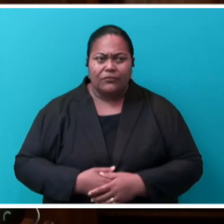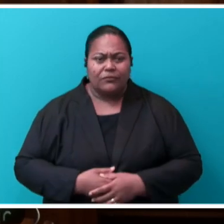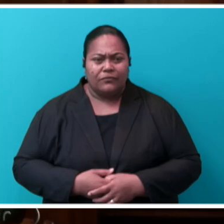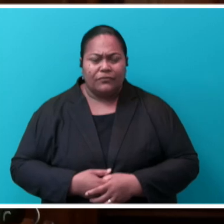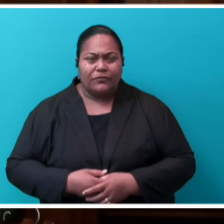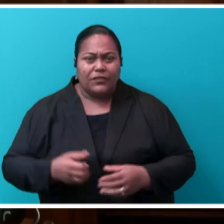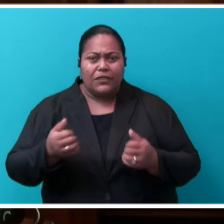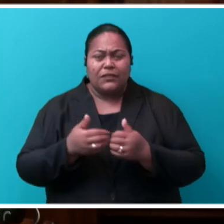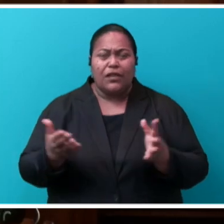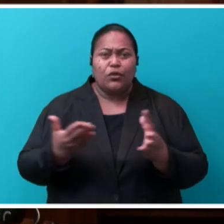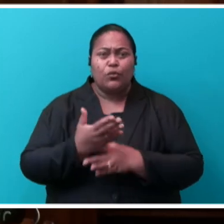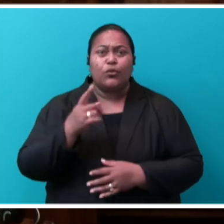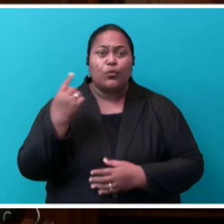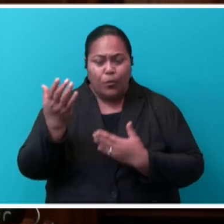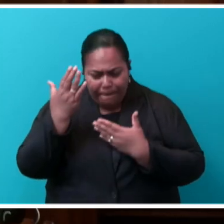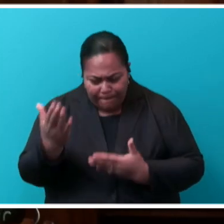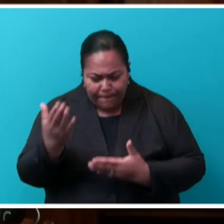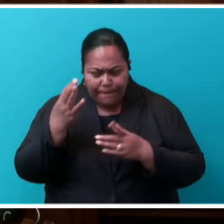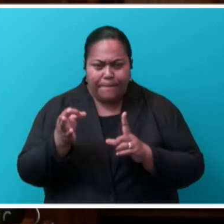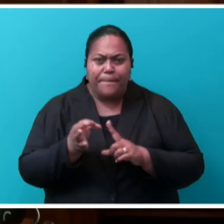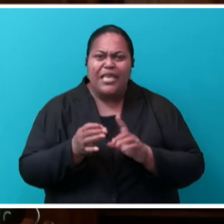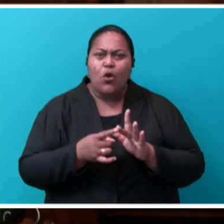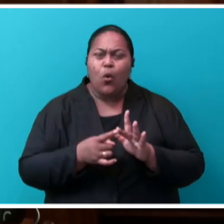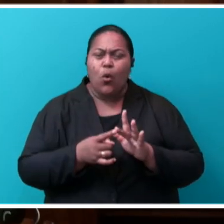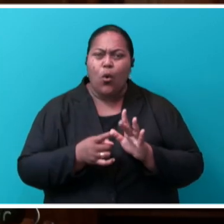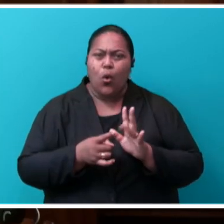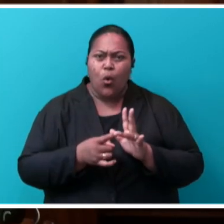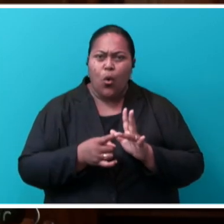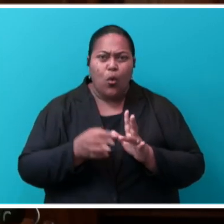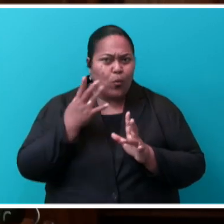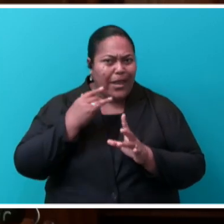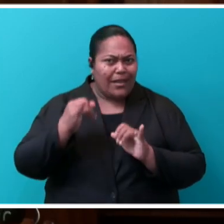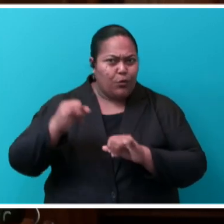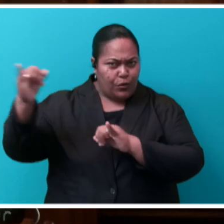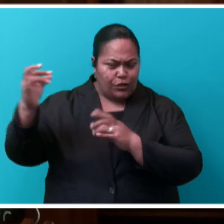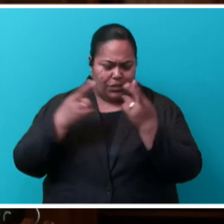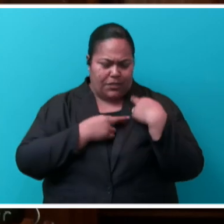Yunundua while he was holding the portfolio of immigration.